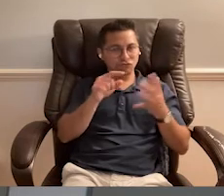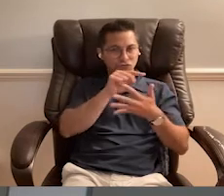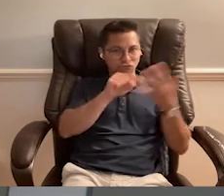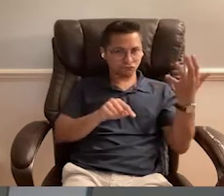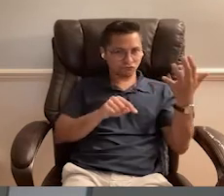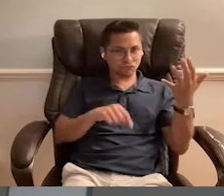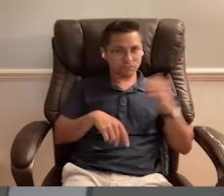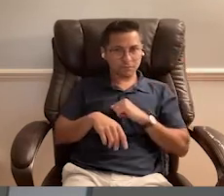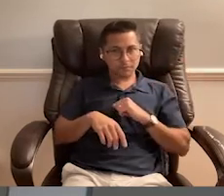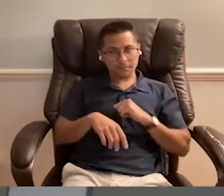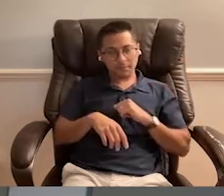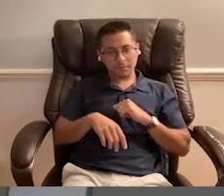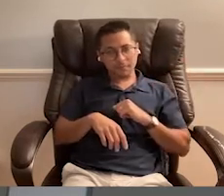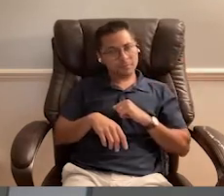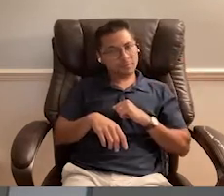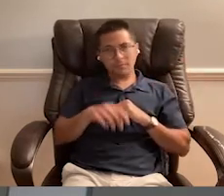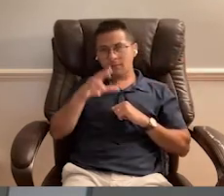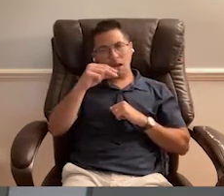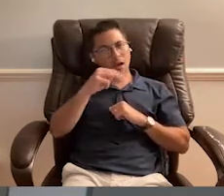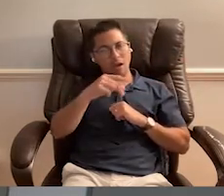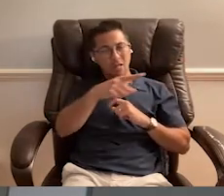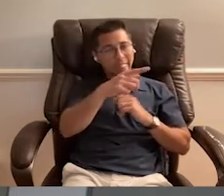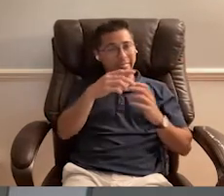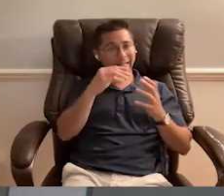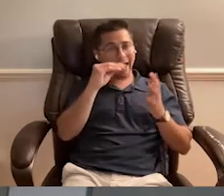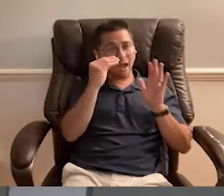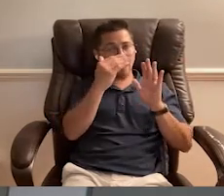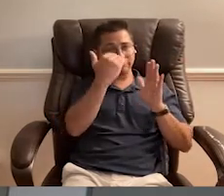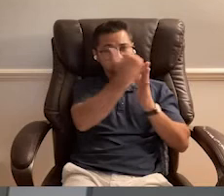Like, they're specifically mentioned in our. So they administer,